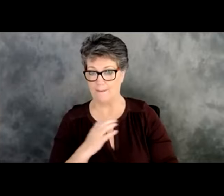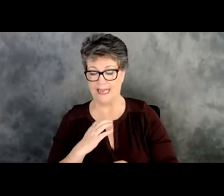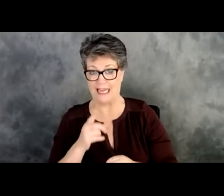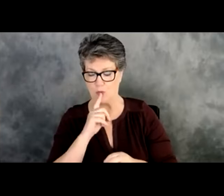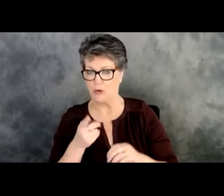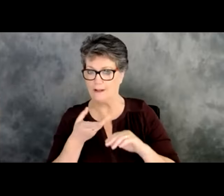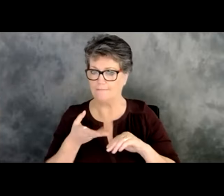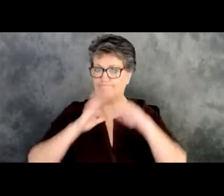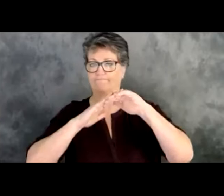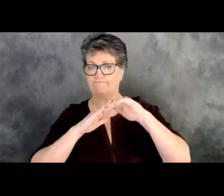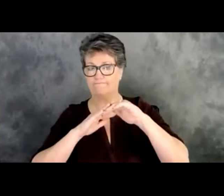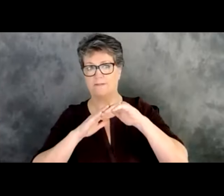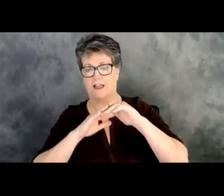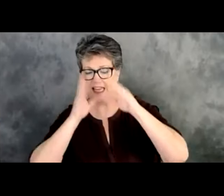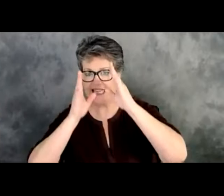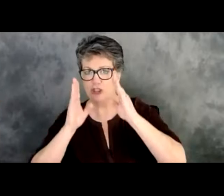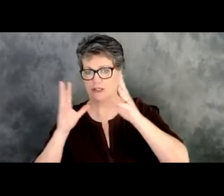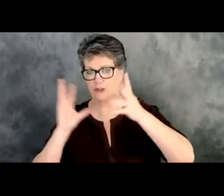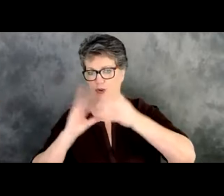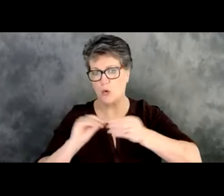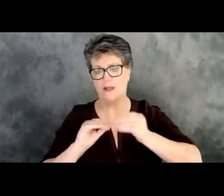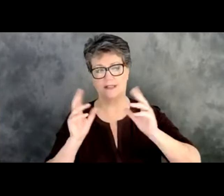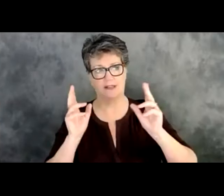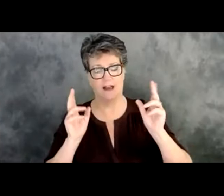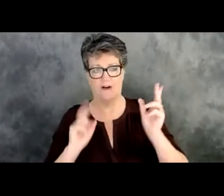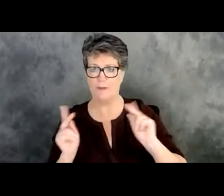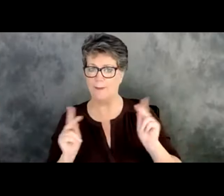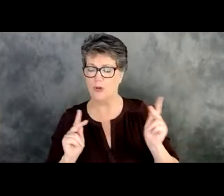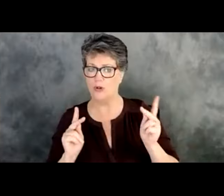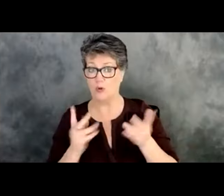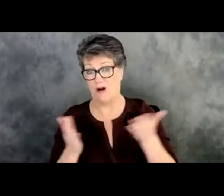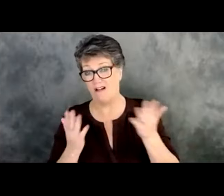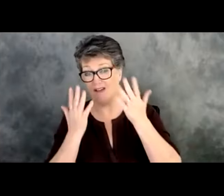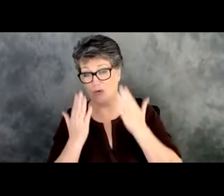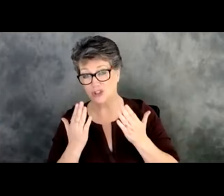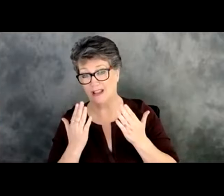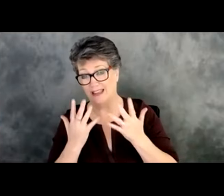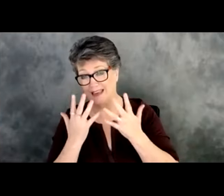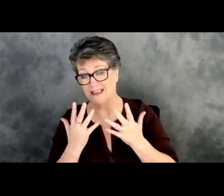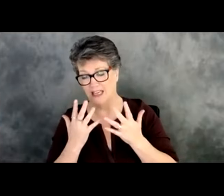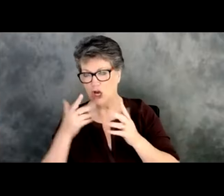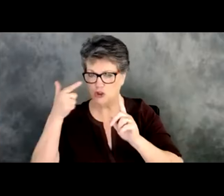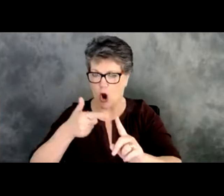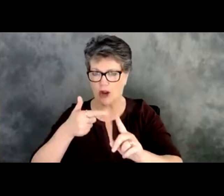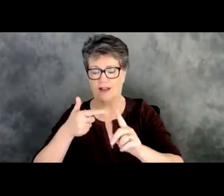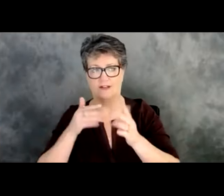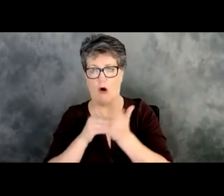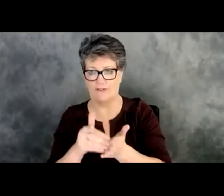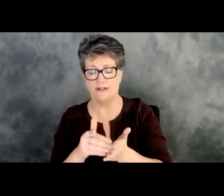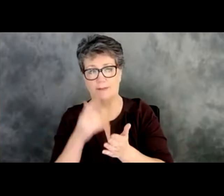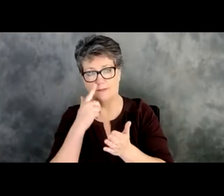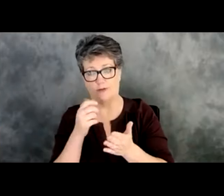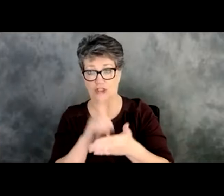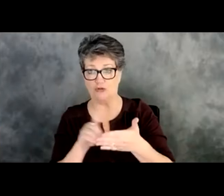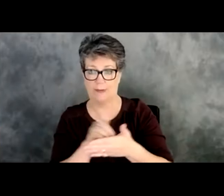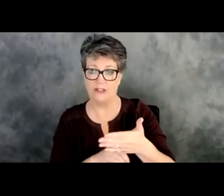amplify the voices and the stories of people who are unfortunately targeted oftentimes for discrimination